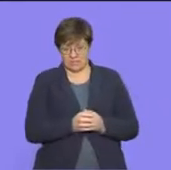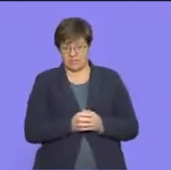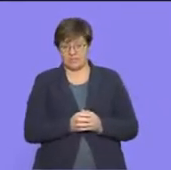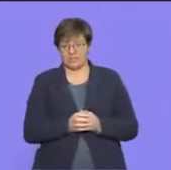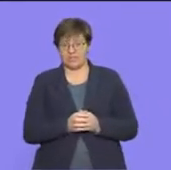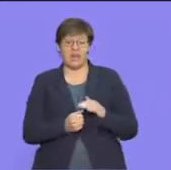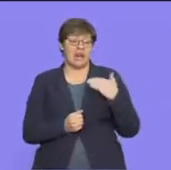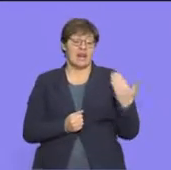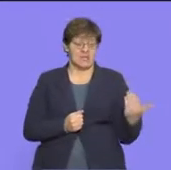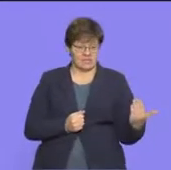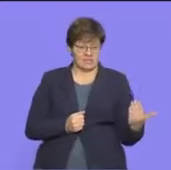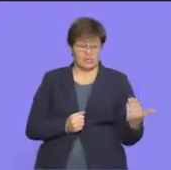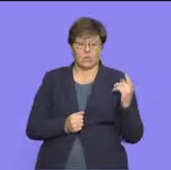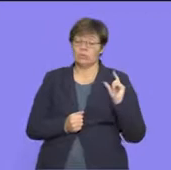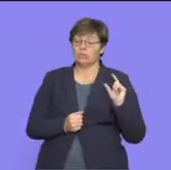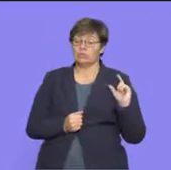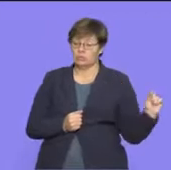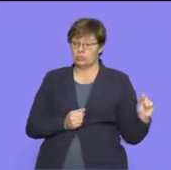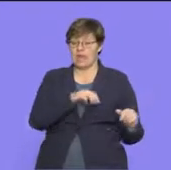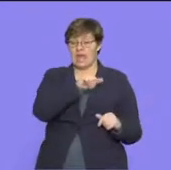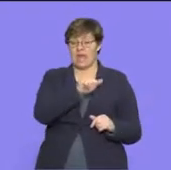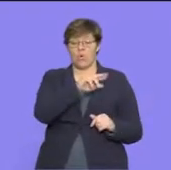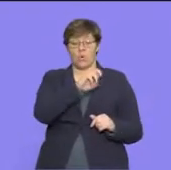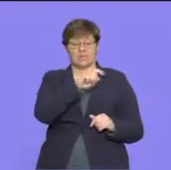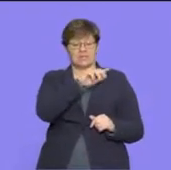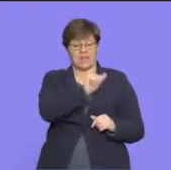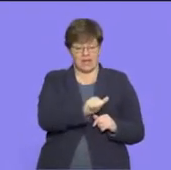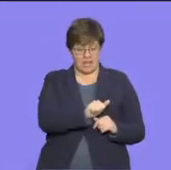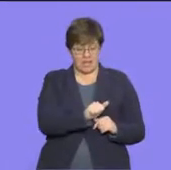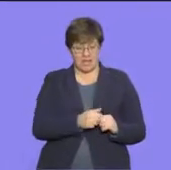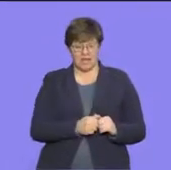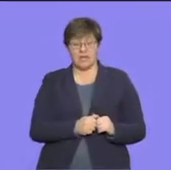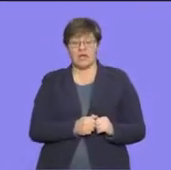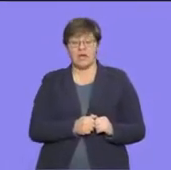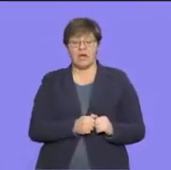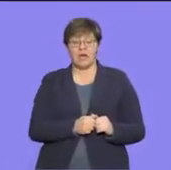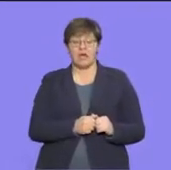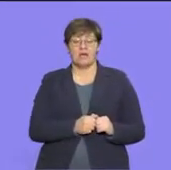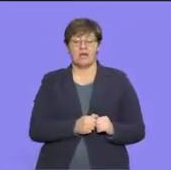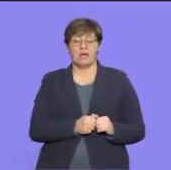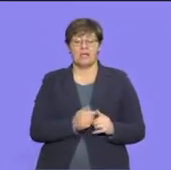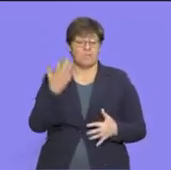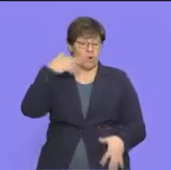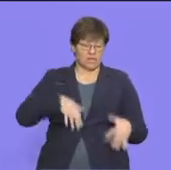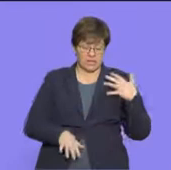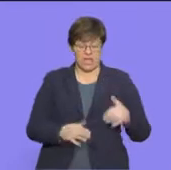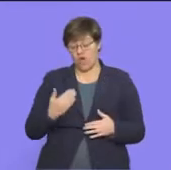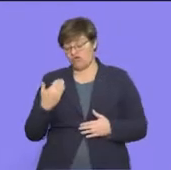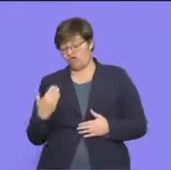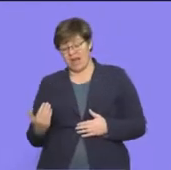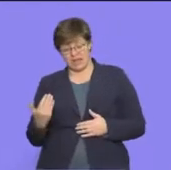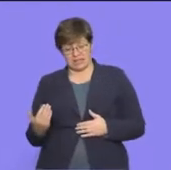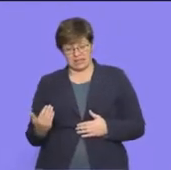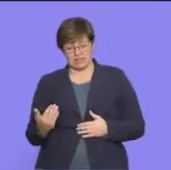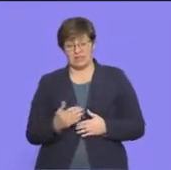left-hand side, it's going to go to the aorta, all the way around the body. And on the right-hand side,